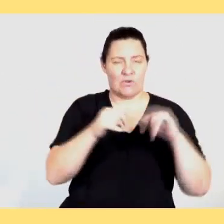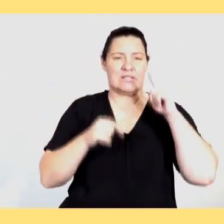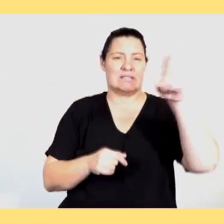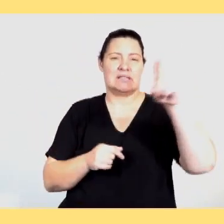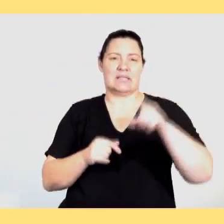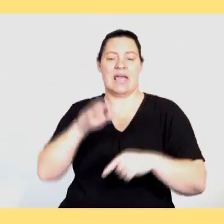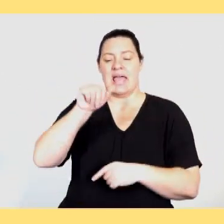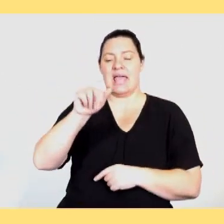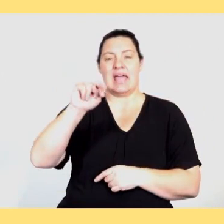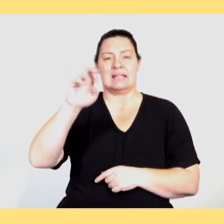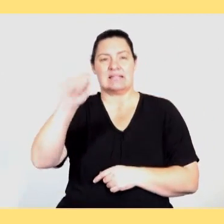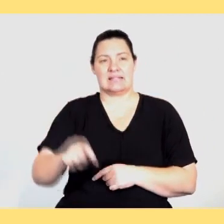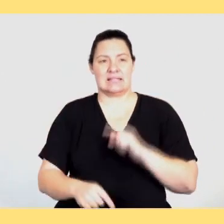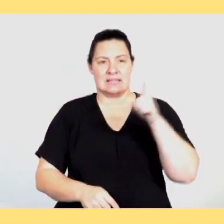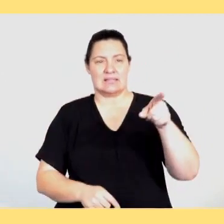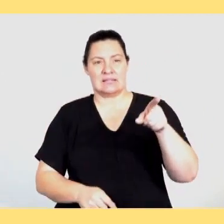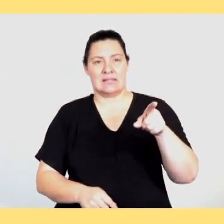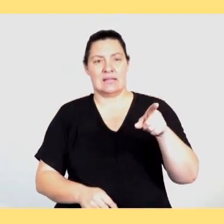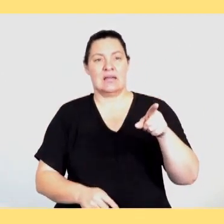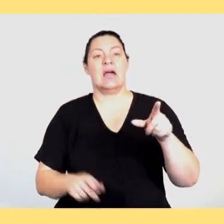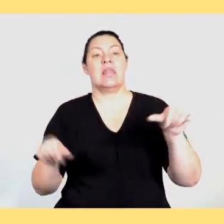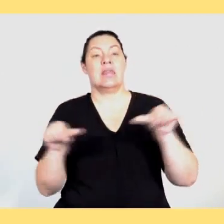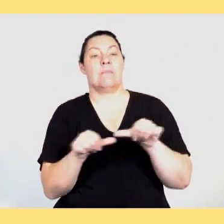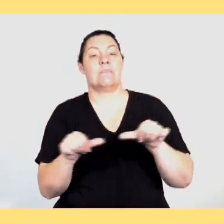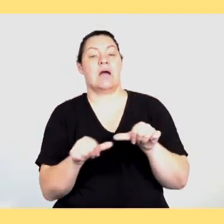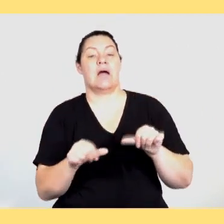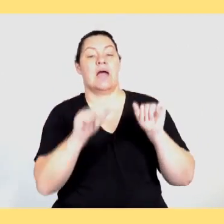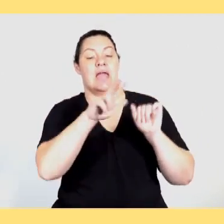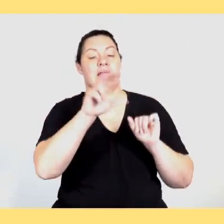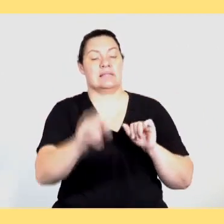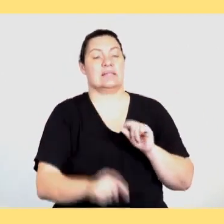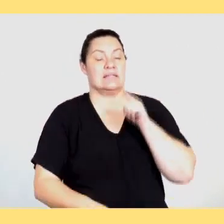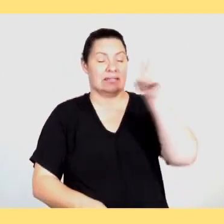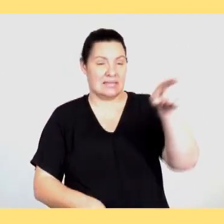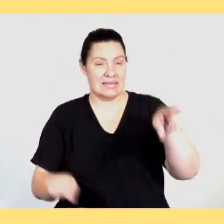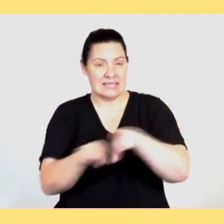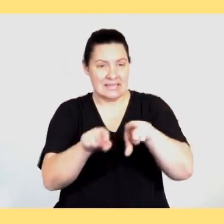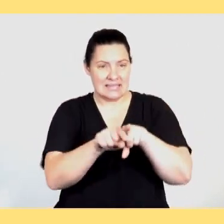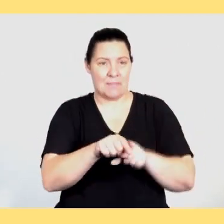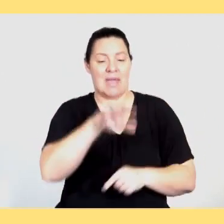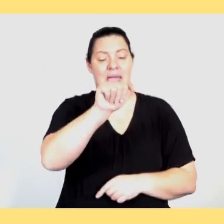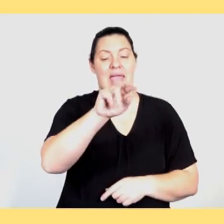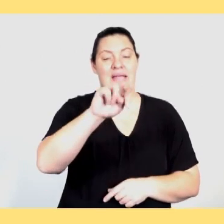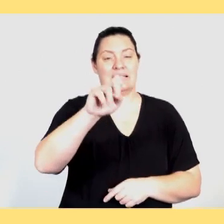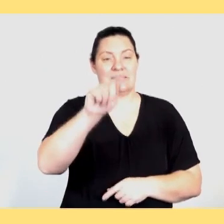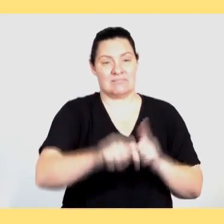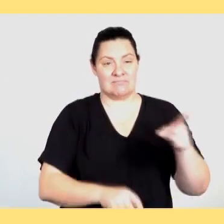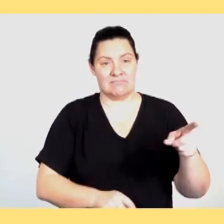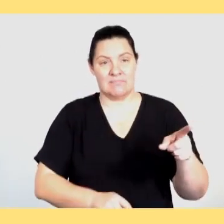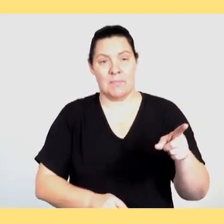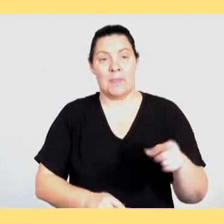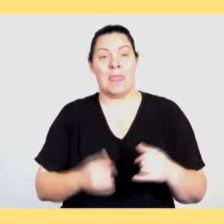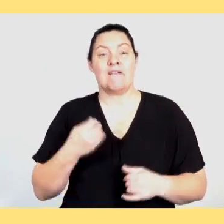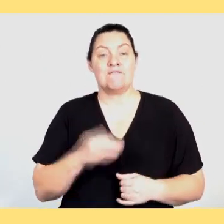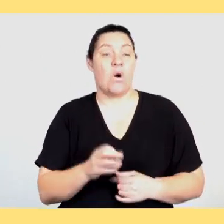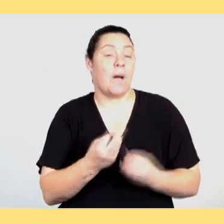invoice. And it is invoice number 80. Invoice number 80 to a ant. And this